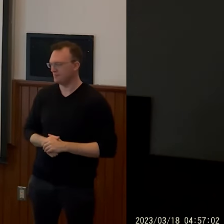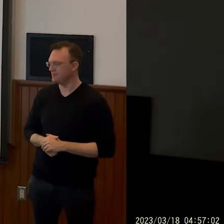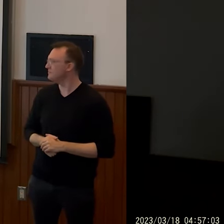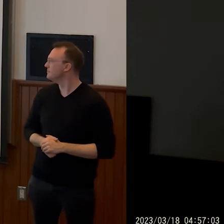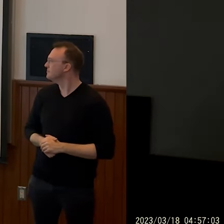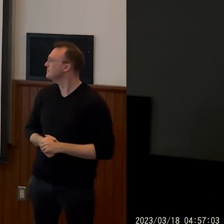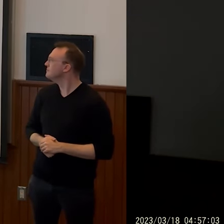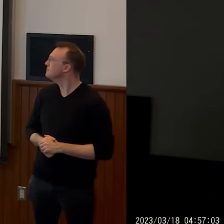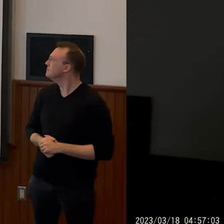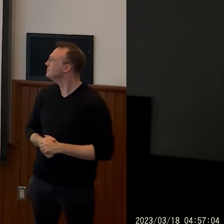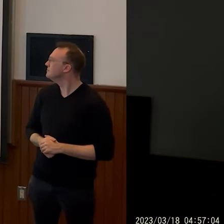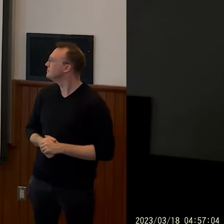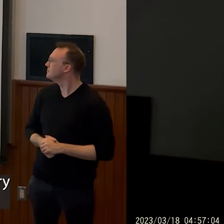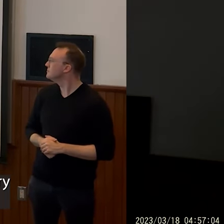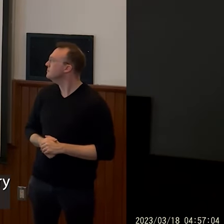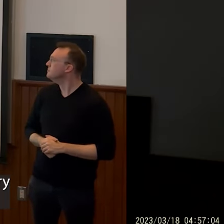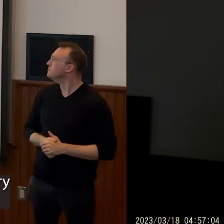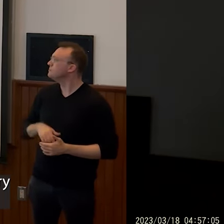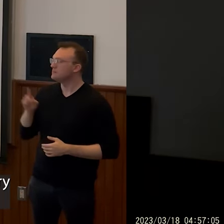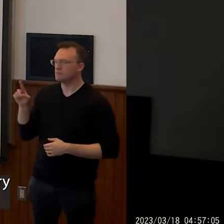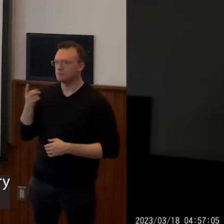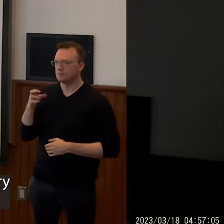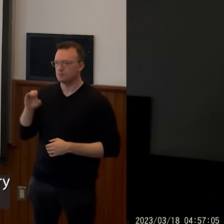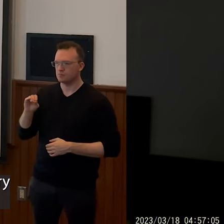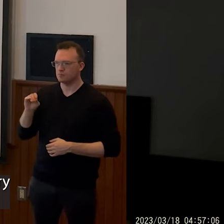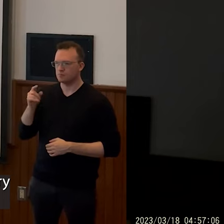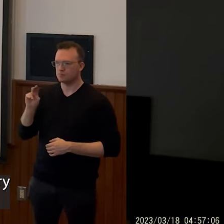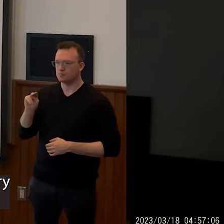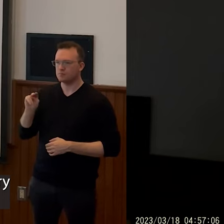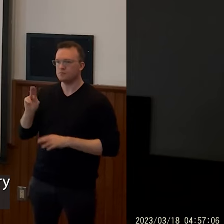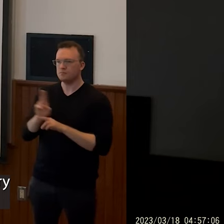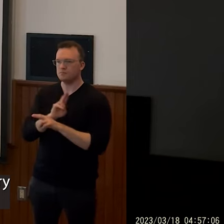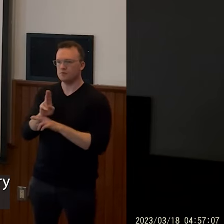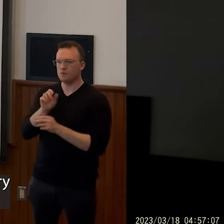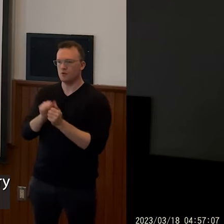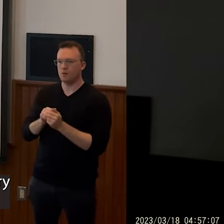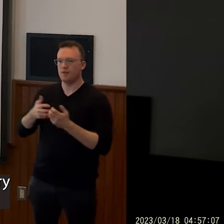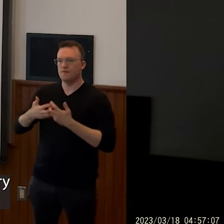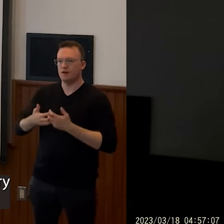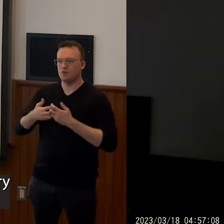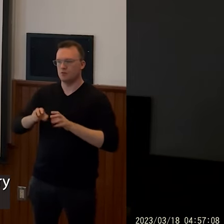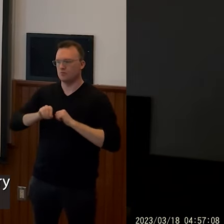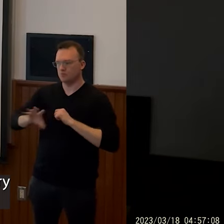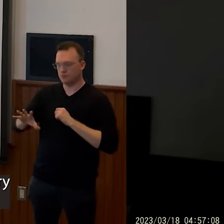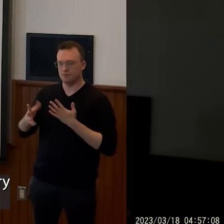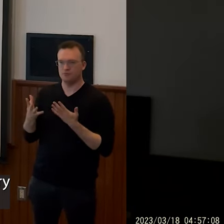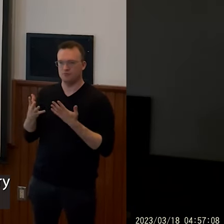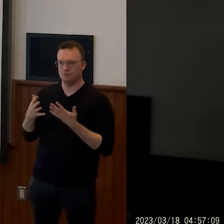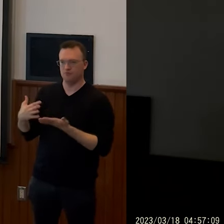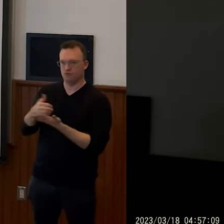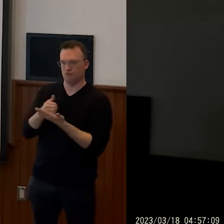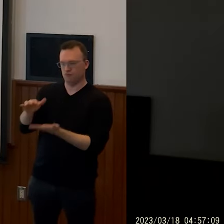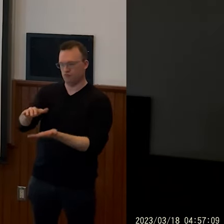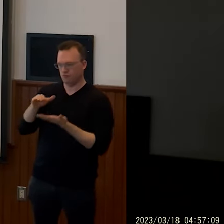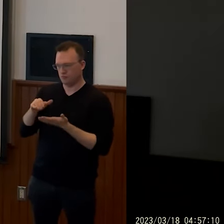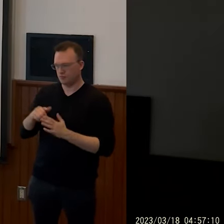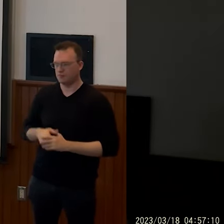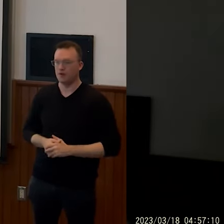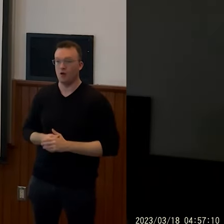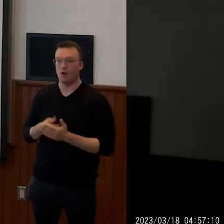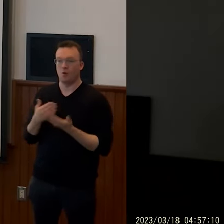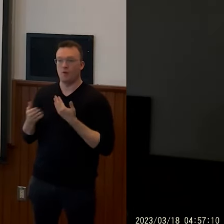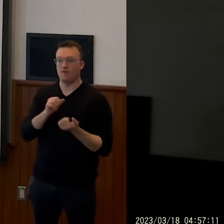Everywhere. These are the zero gen used in the factory to produce ejaculation. So any way